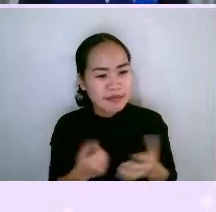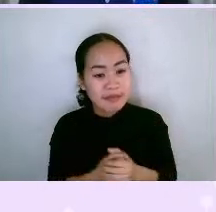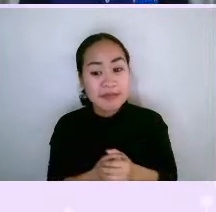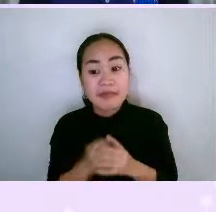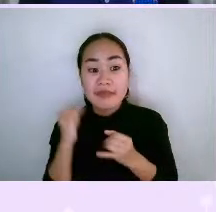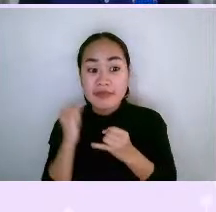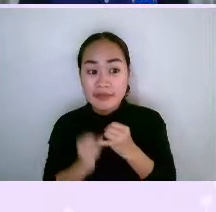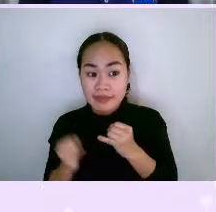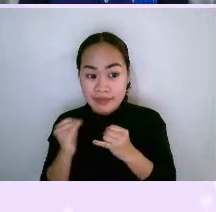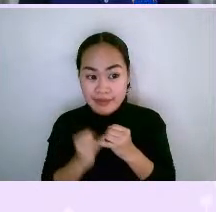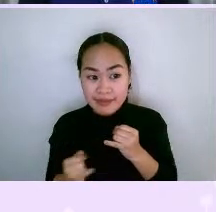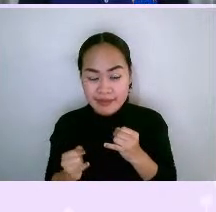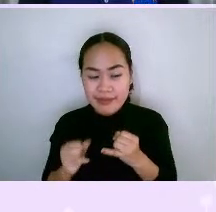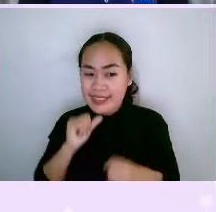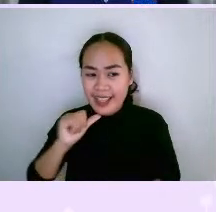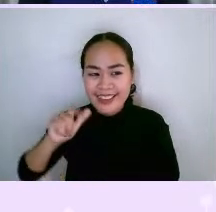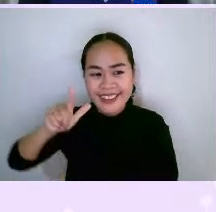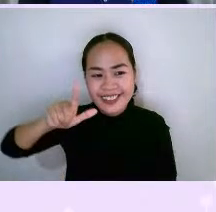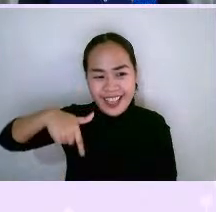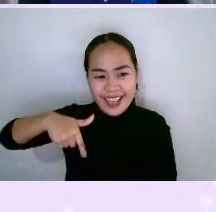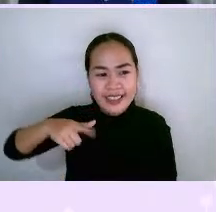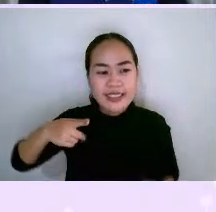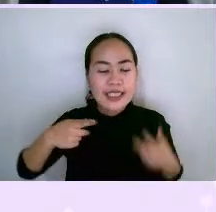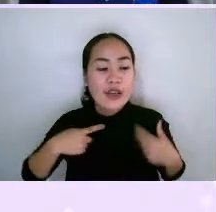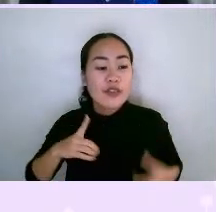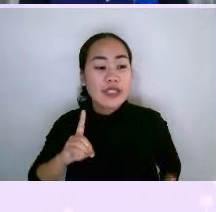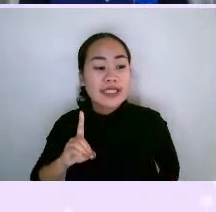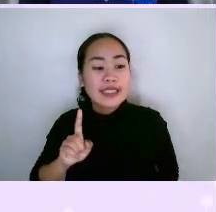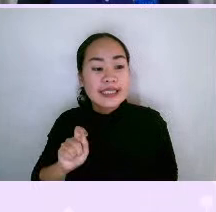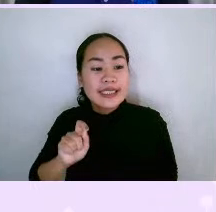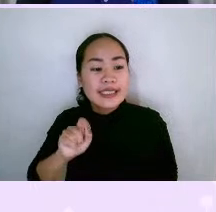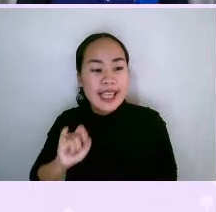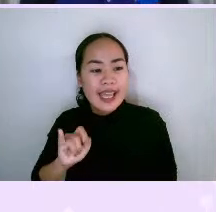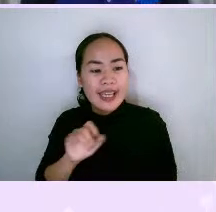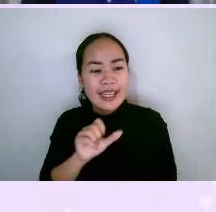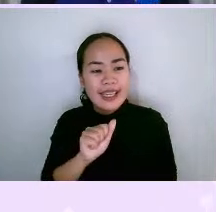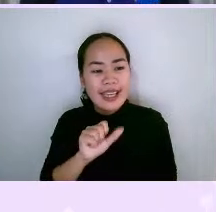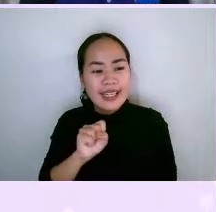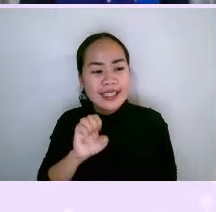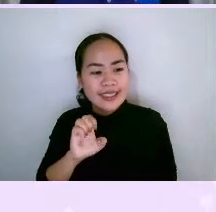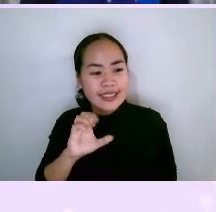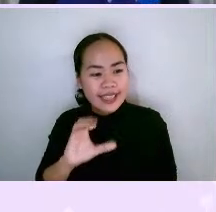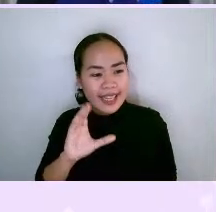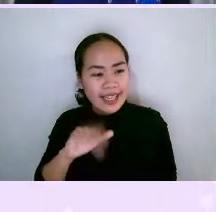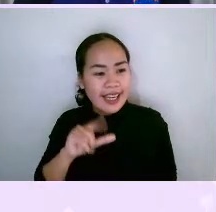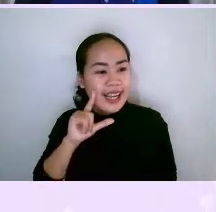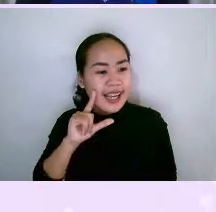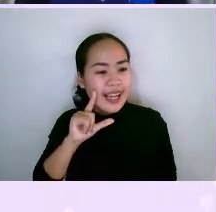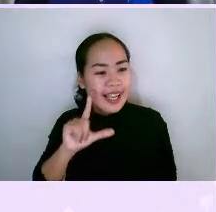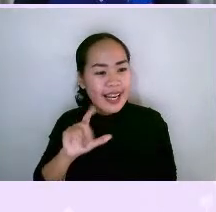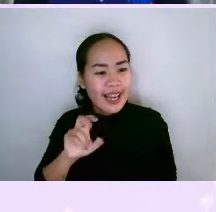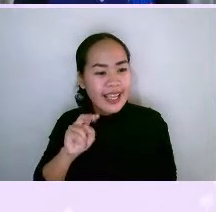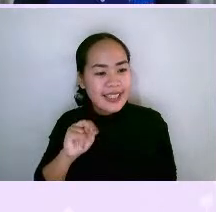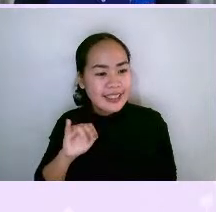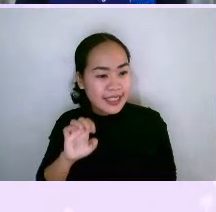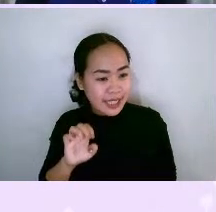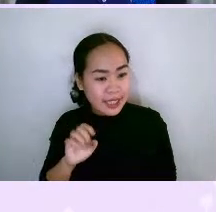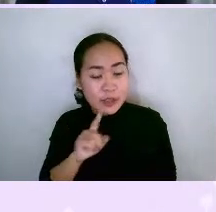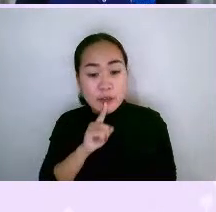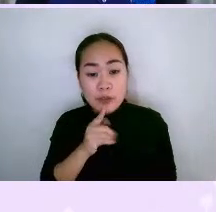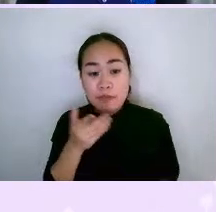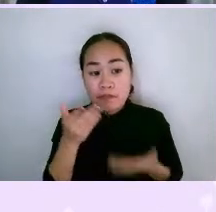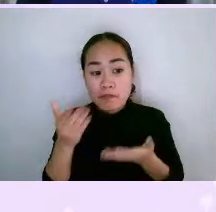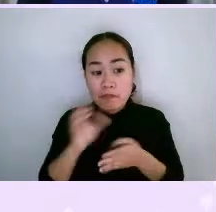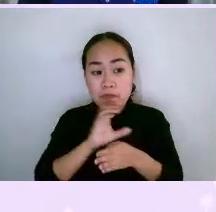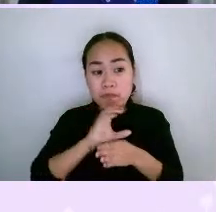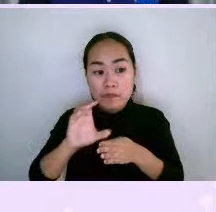have our speaker from the Department of Trade and Industry, ASEC Lenny Baluyot. Asek Baluyot is a career executive